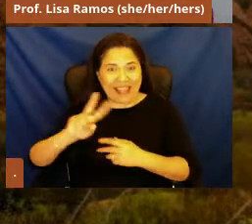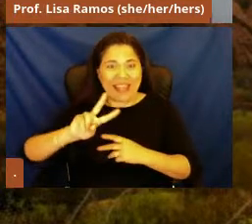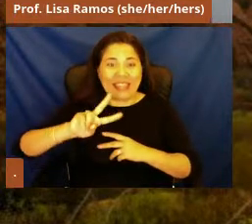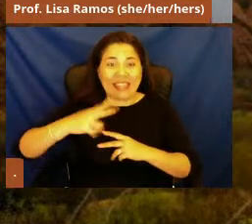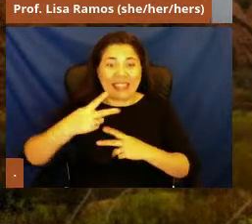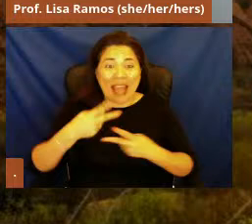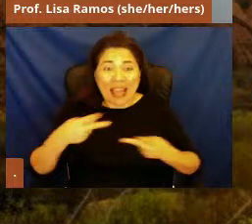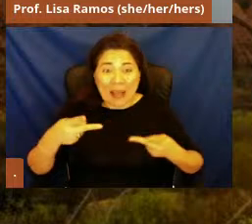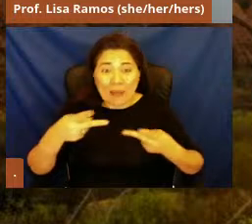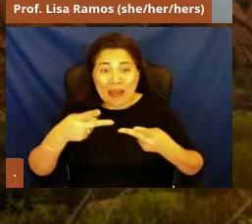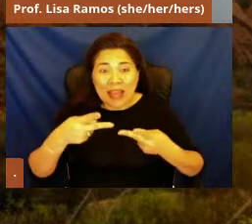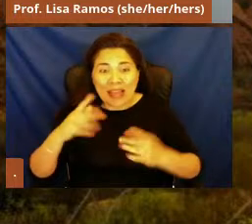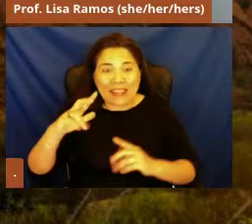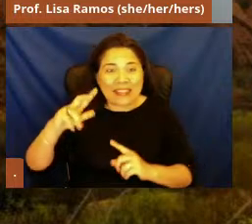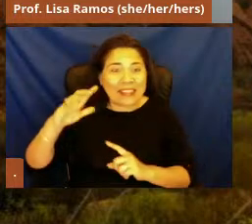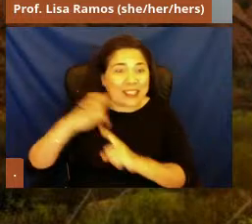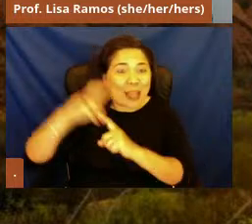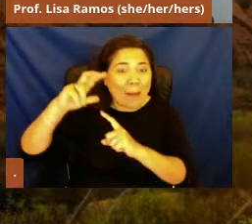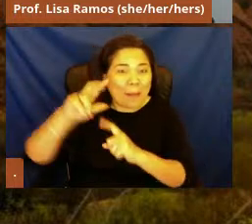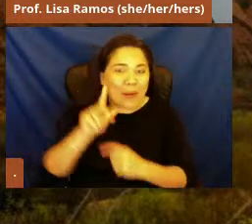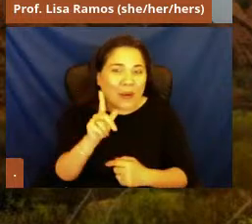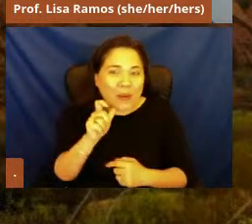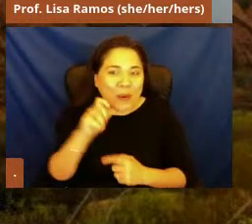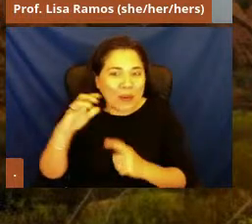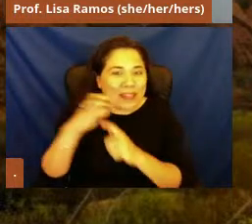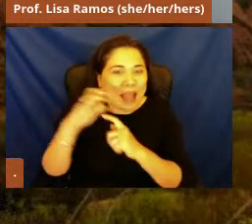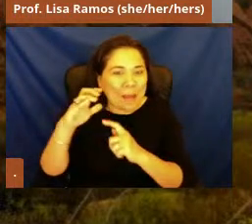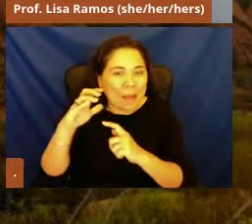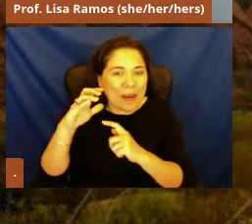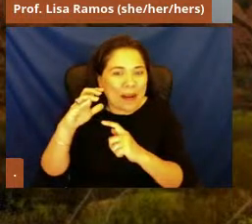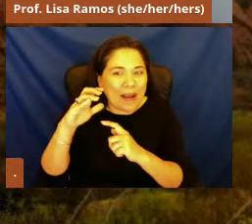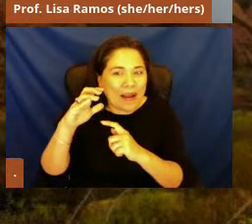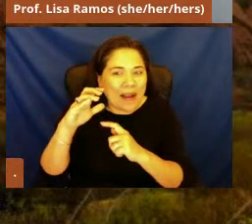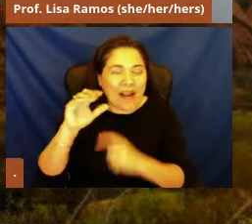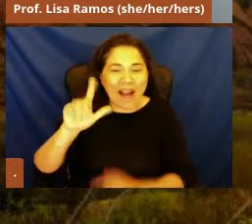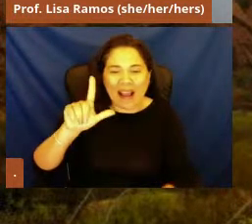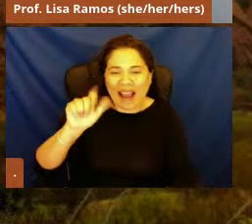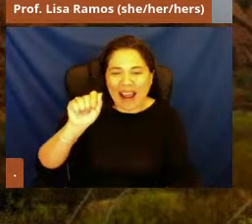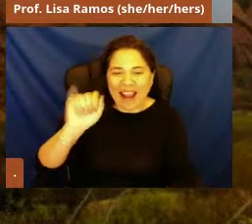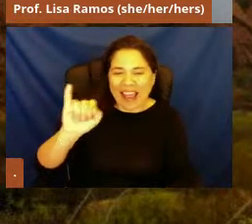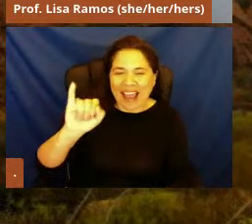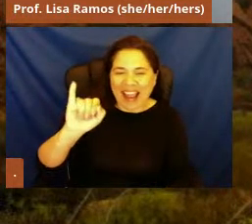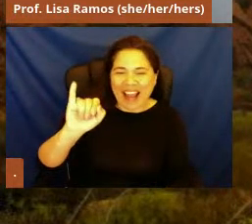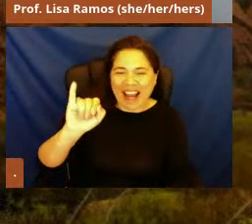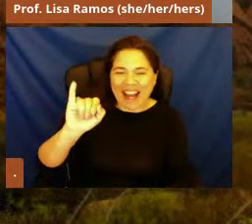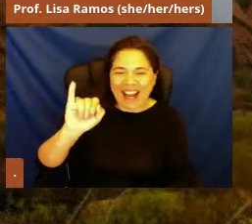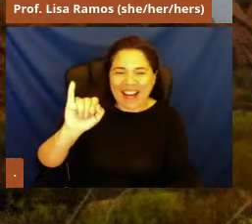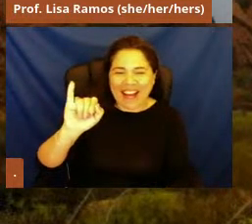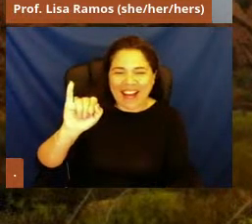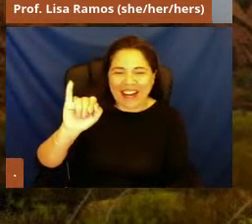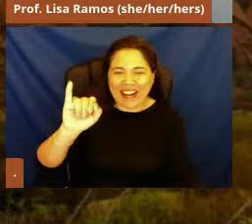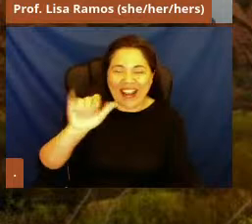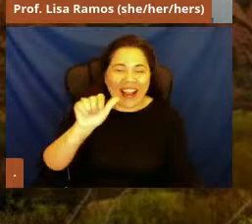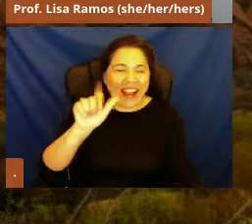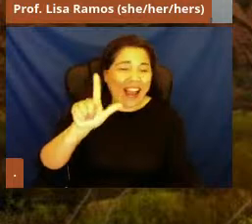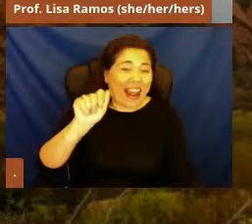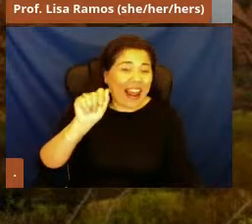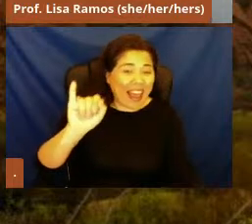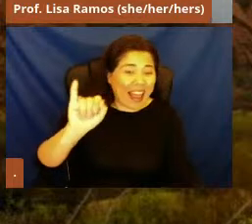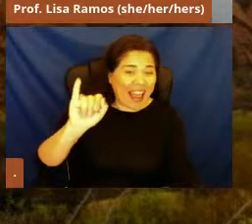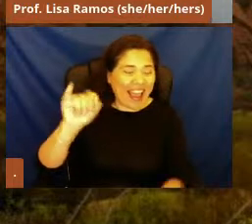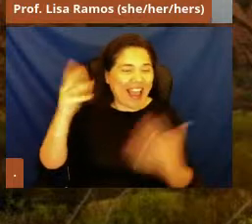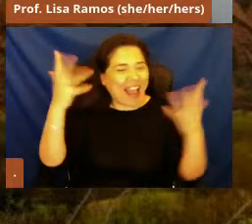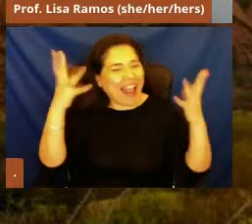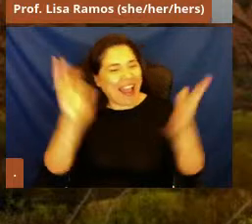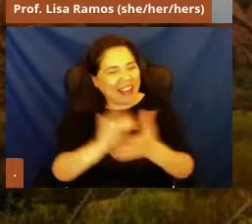BKV, 2nd TK, and in the lead right now is Lai, I think, Lai.